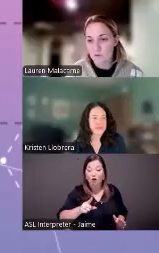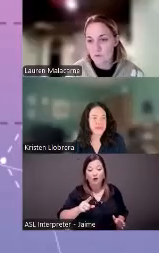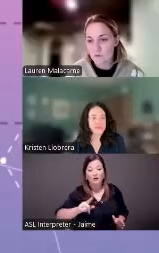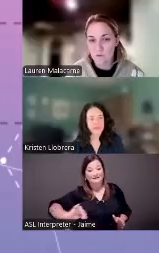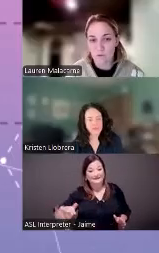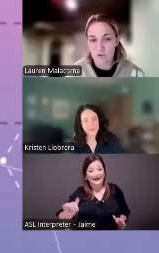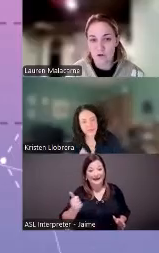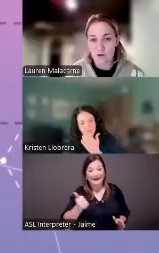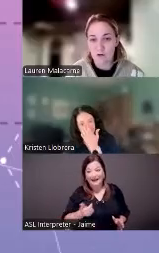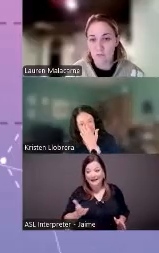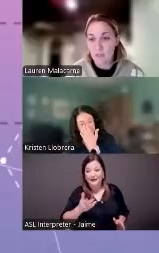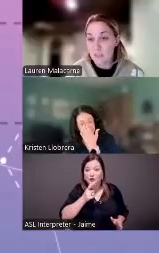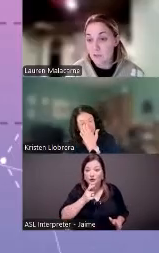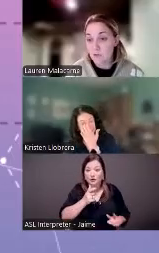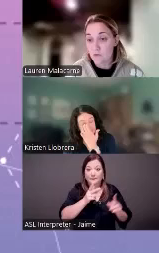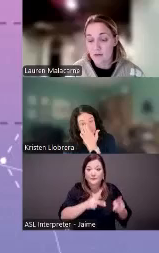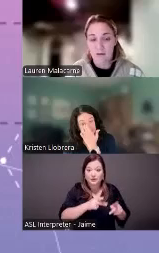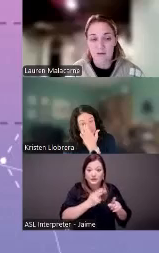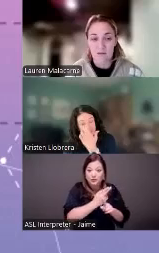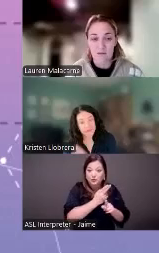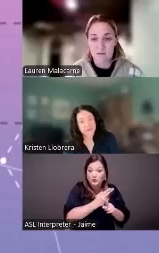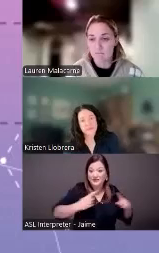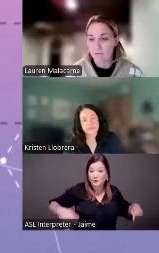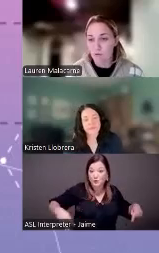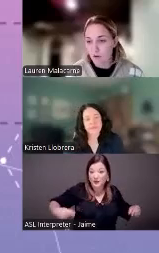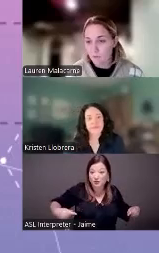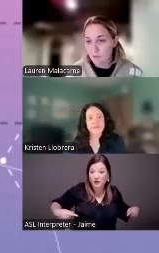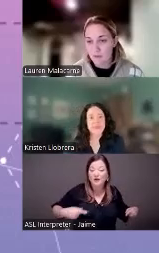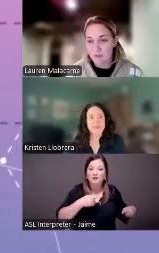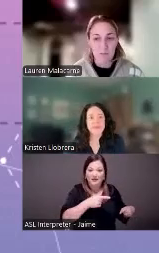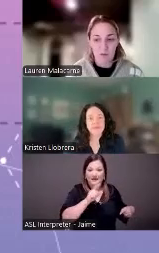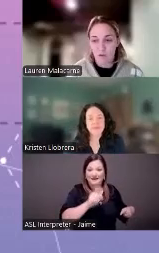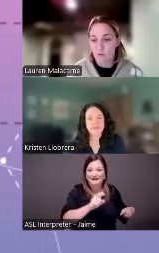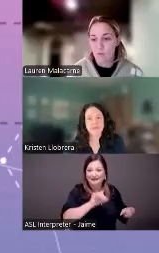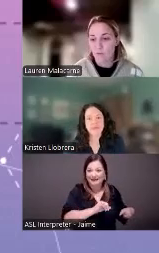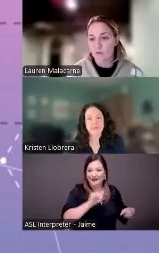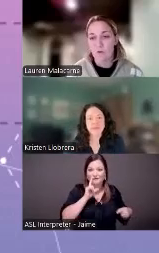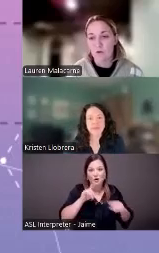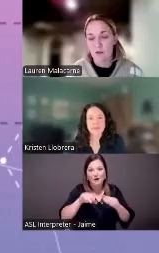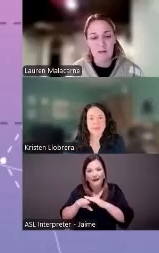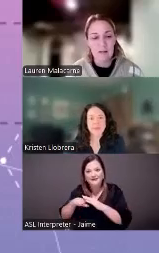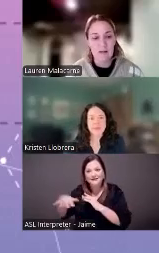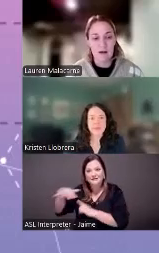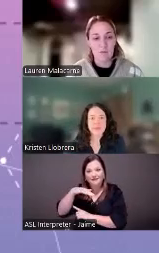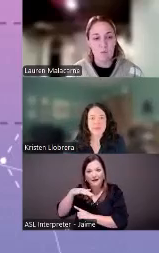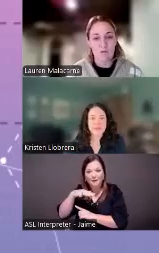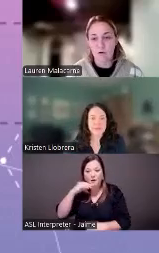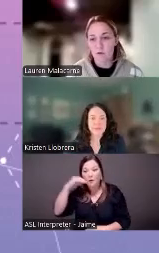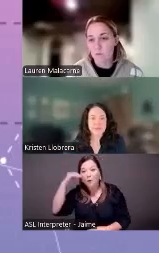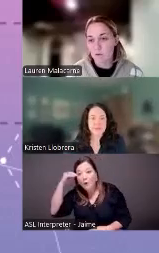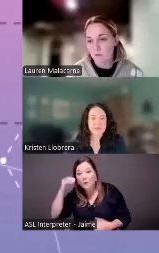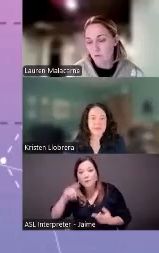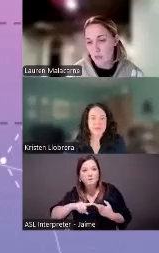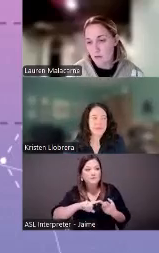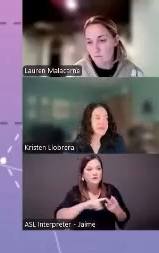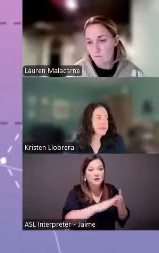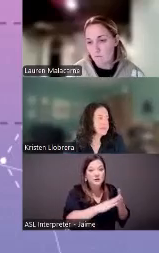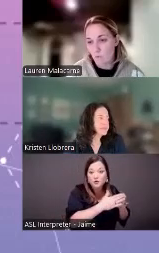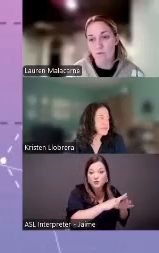person who uses a wheelchair may need to do to access their environment. That might be their home or the community,